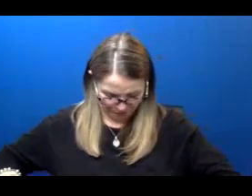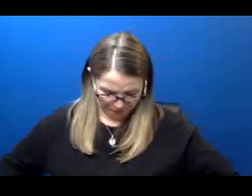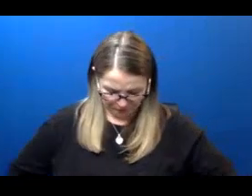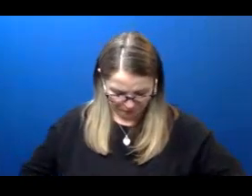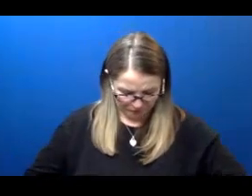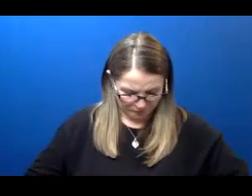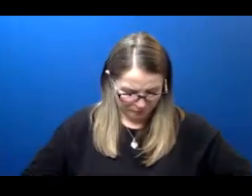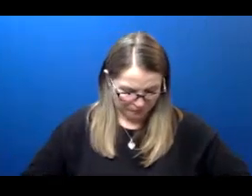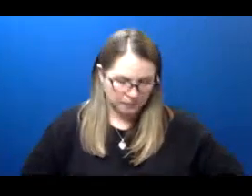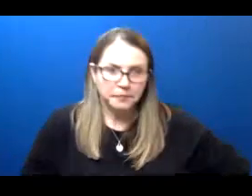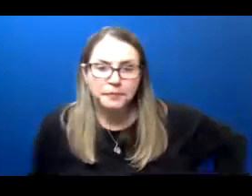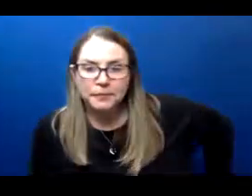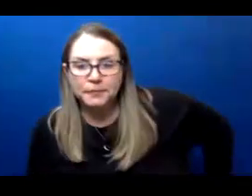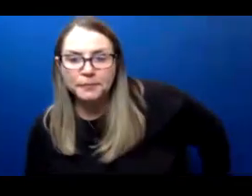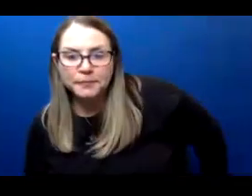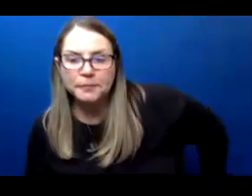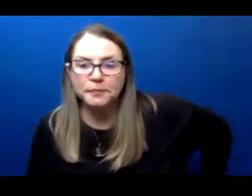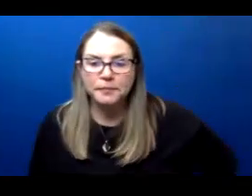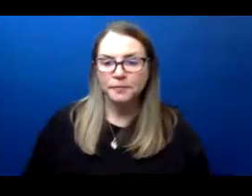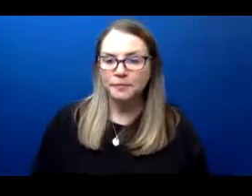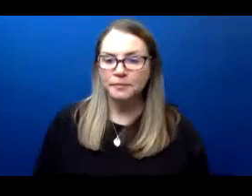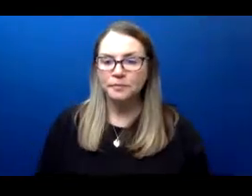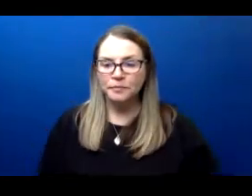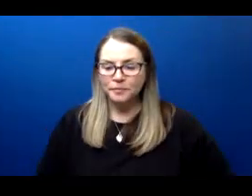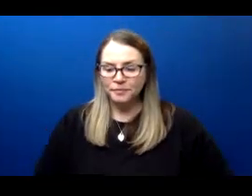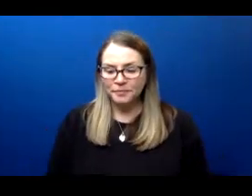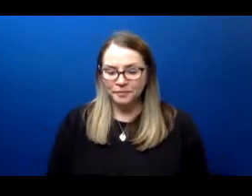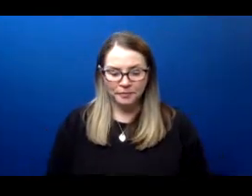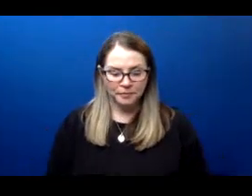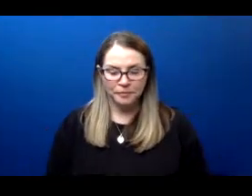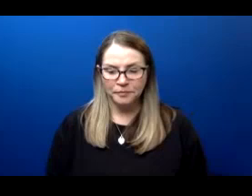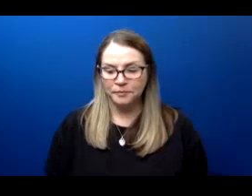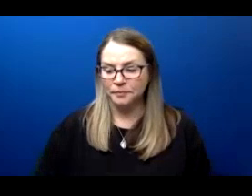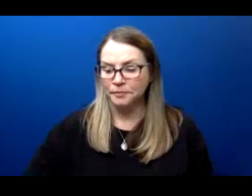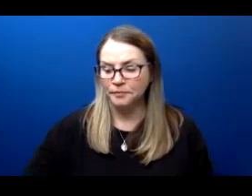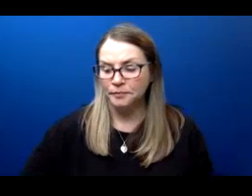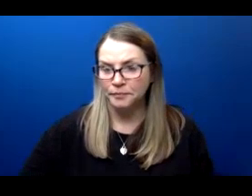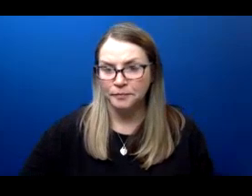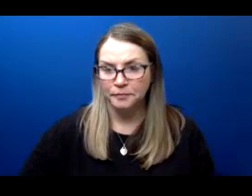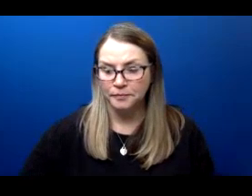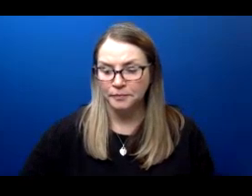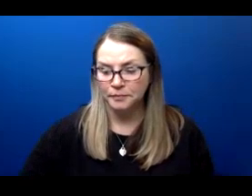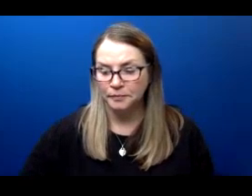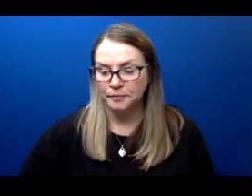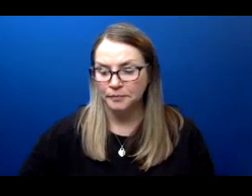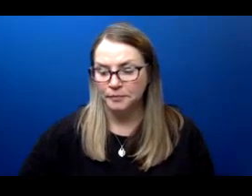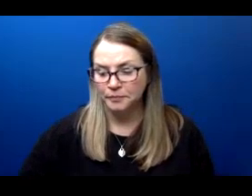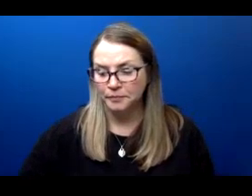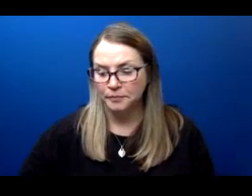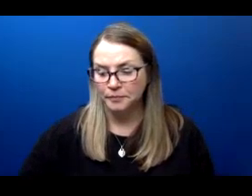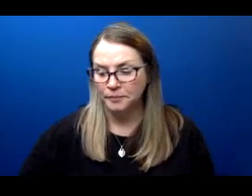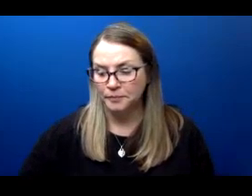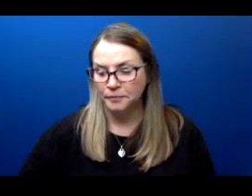call. But the 2 members that are not here, as we discussed previously, we do not anticipate. So,